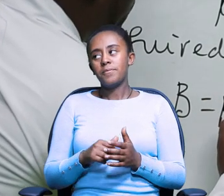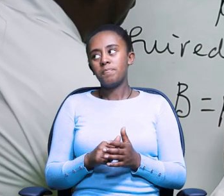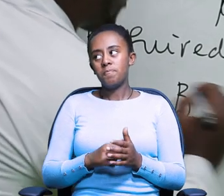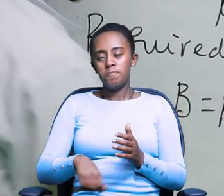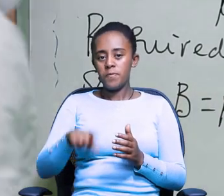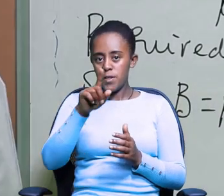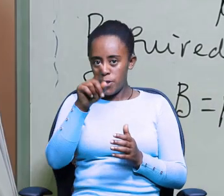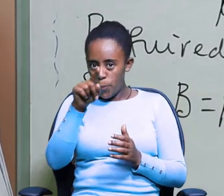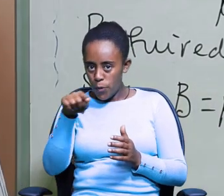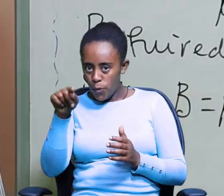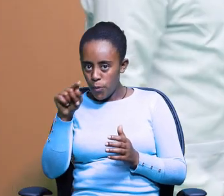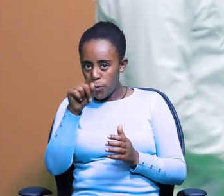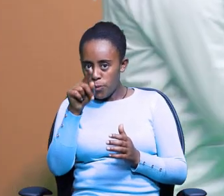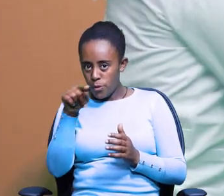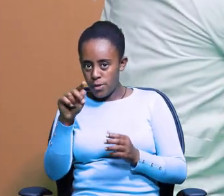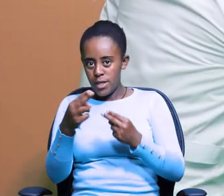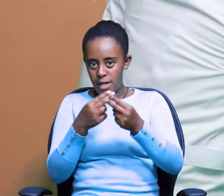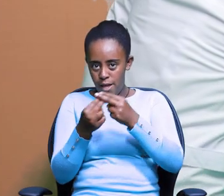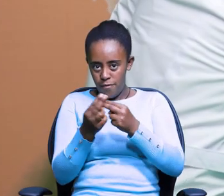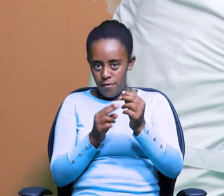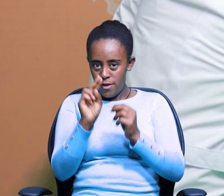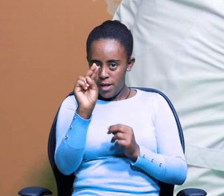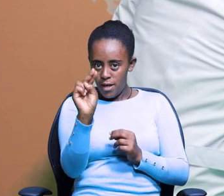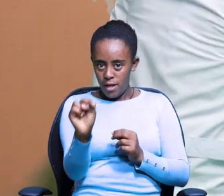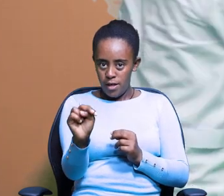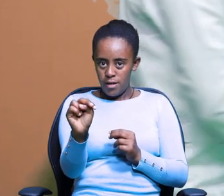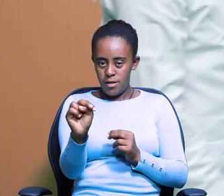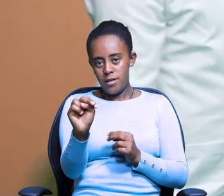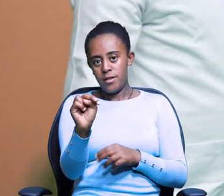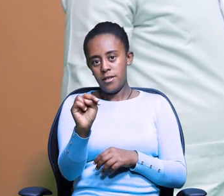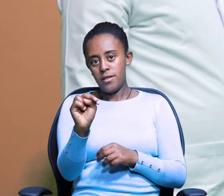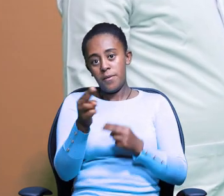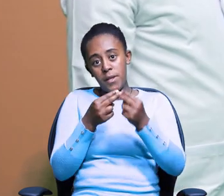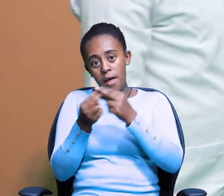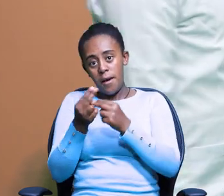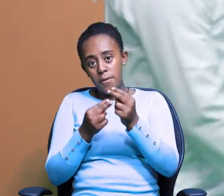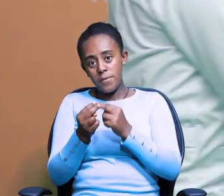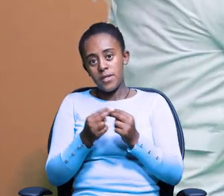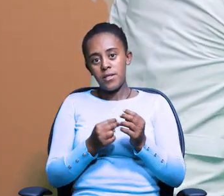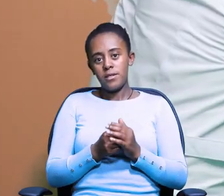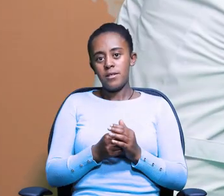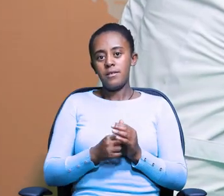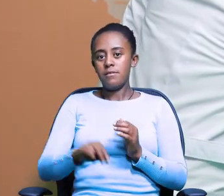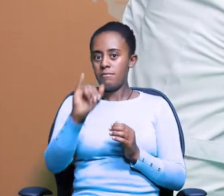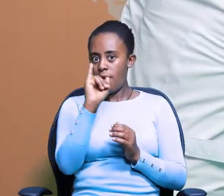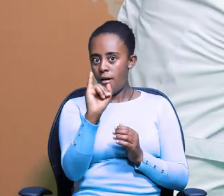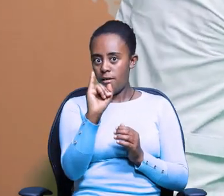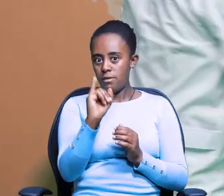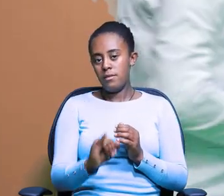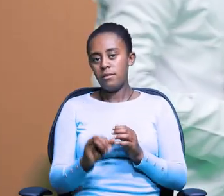Permittivity of free space, okay, times number of turns of the wire times